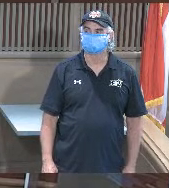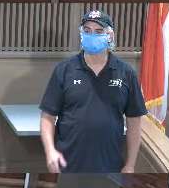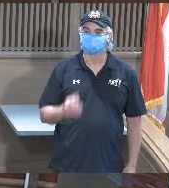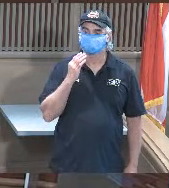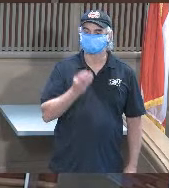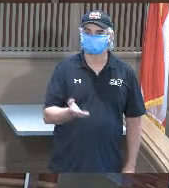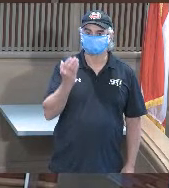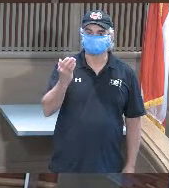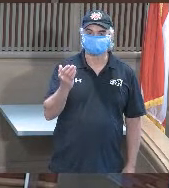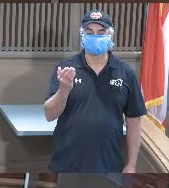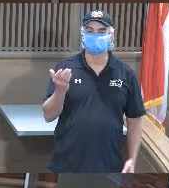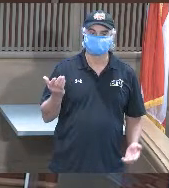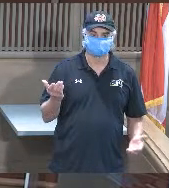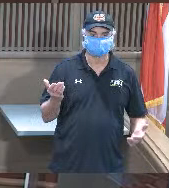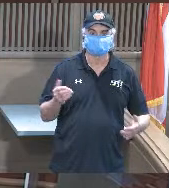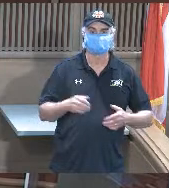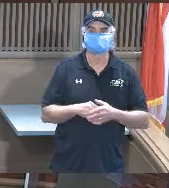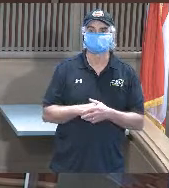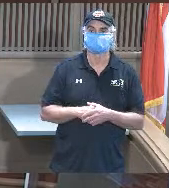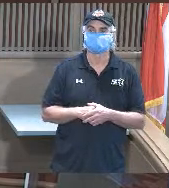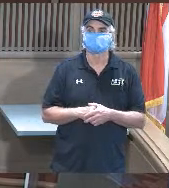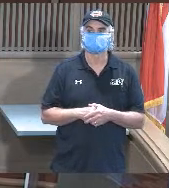Good morning, everyone.